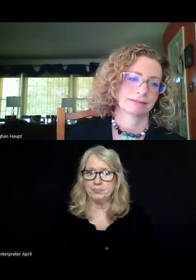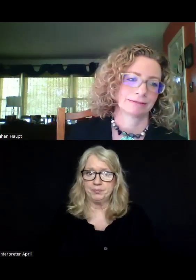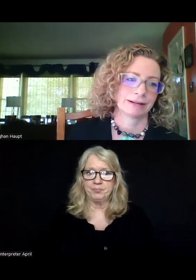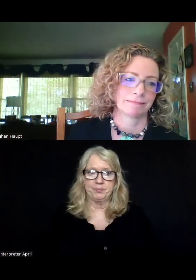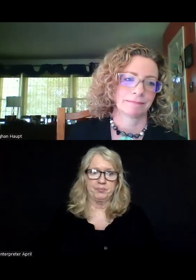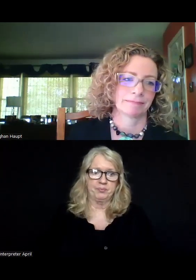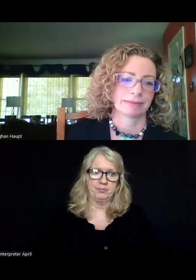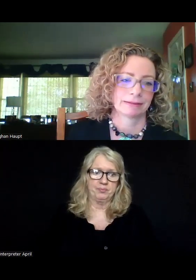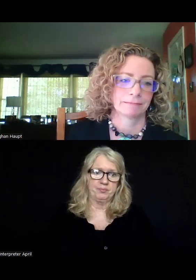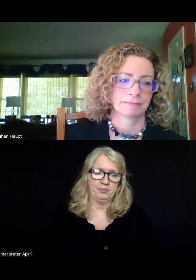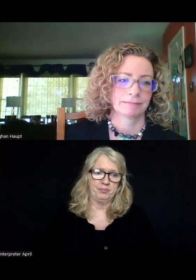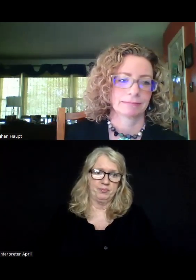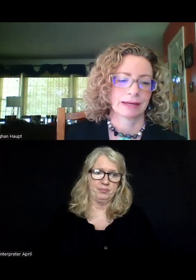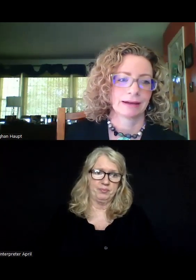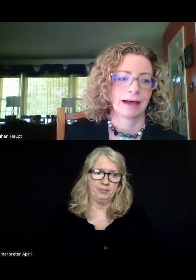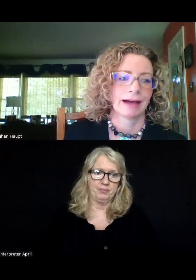Great.